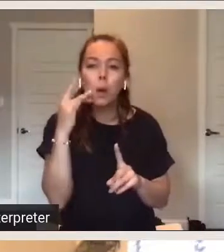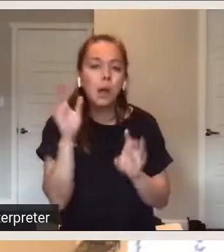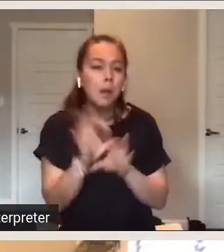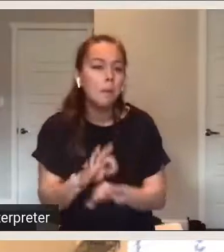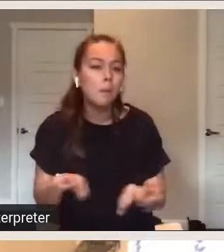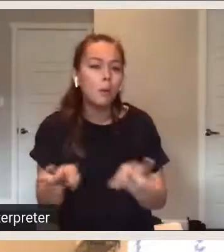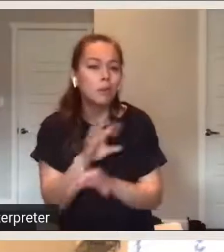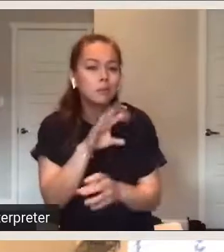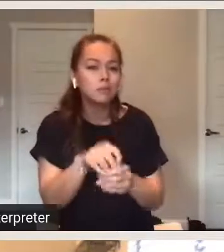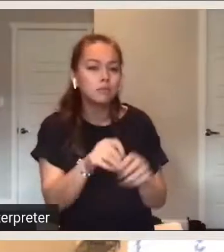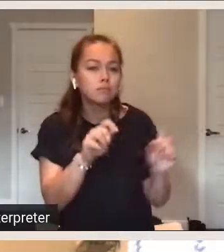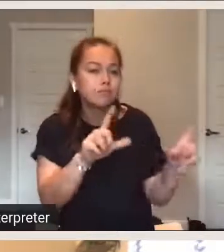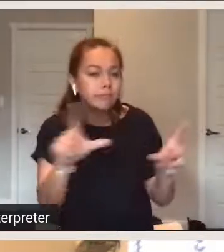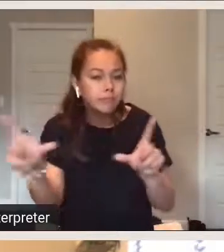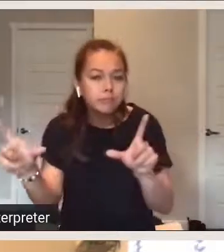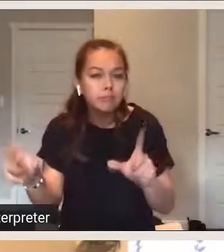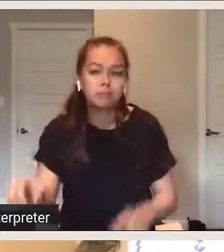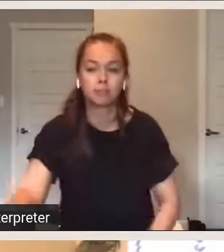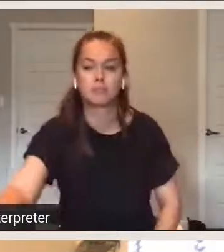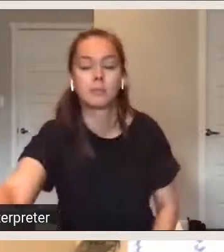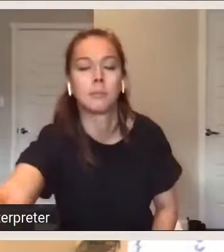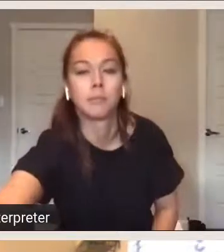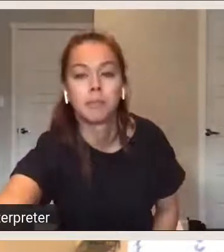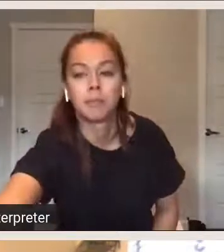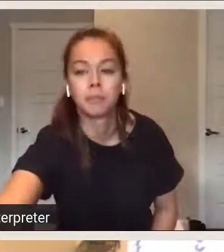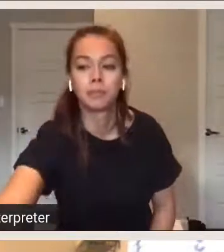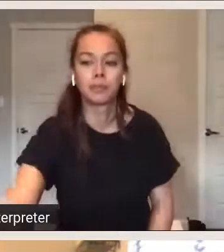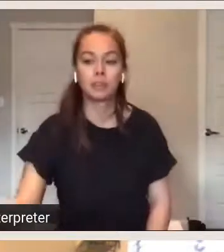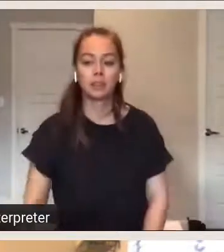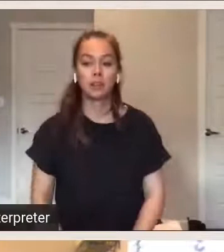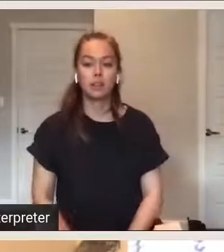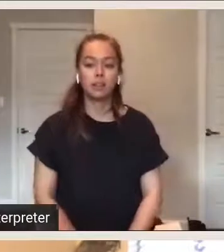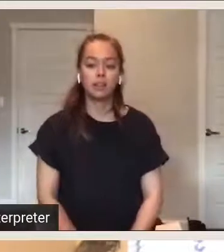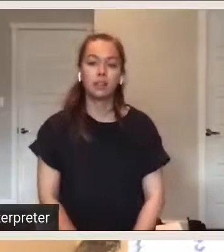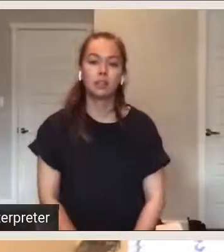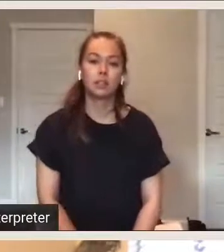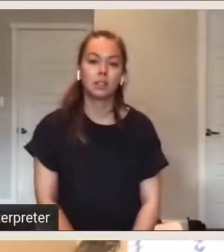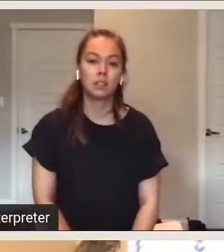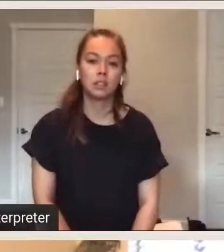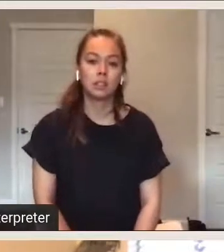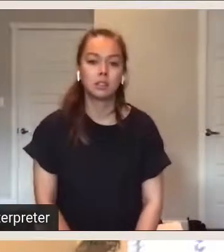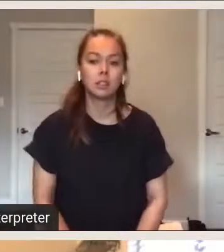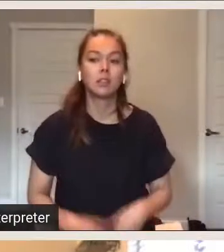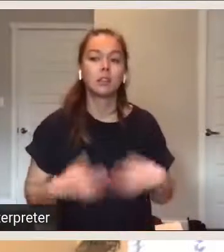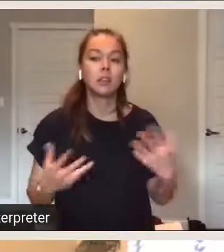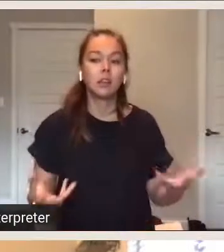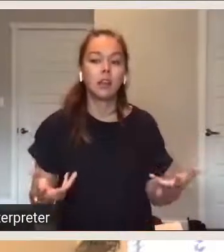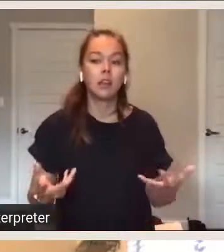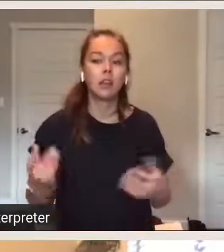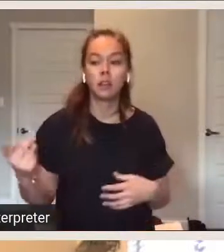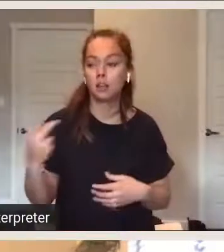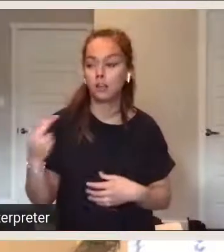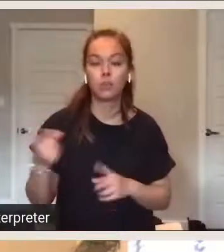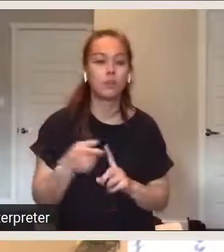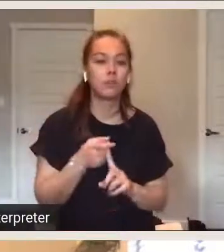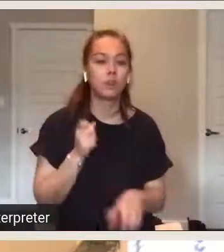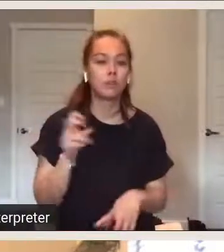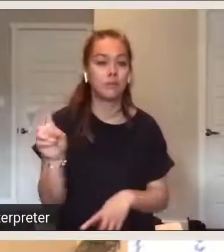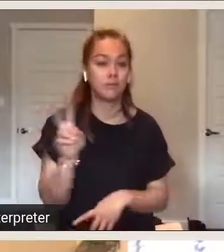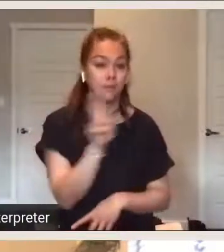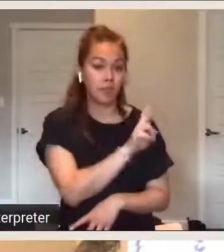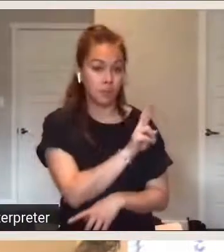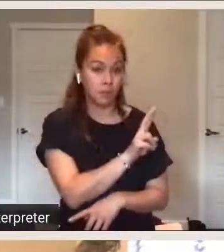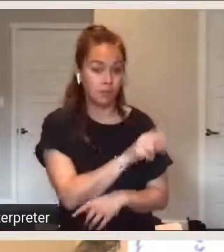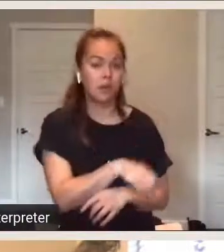screen. Yeah. So yeah, we're from Vancouver, and I wrote this